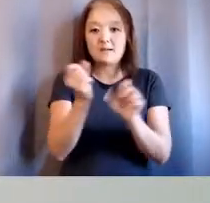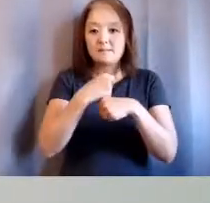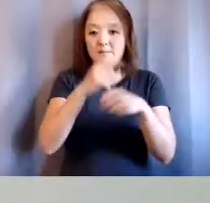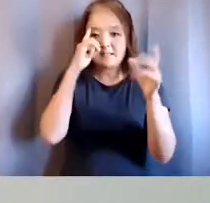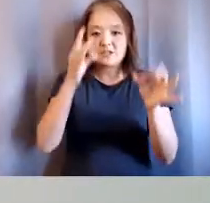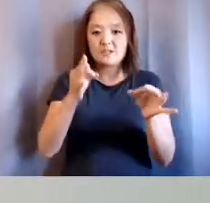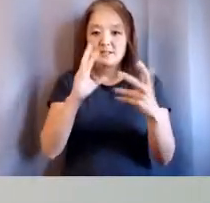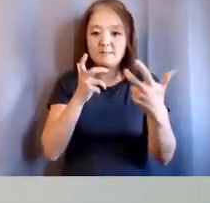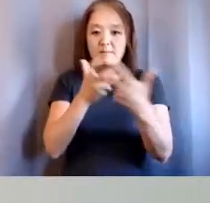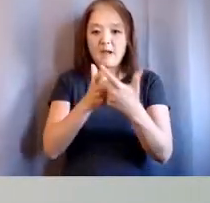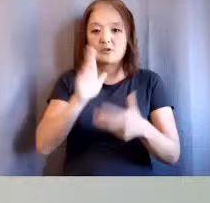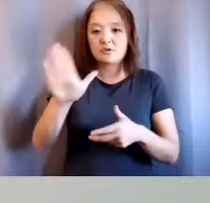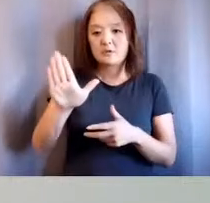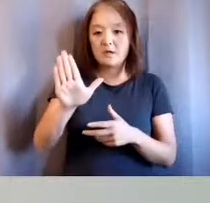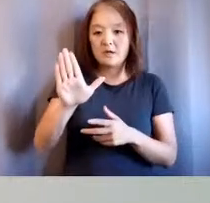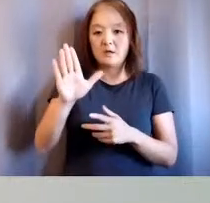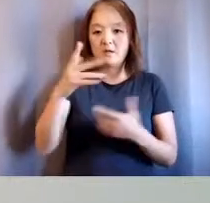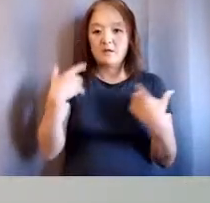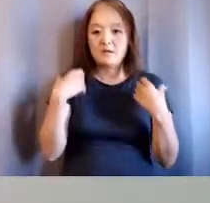and the accommodation that they're requesting.